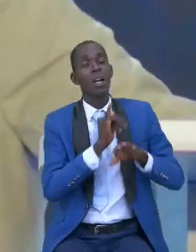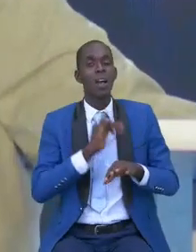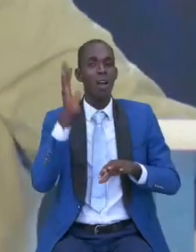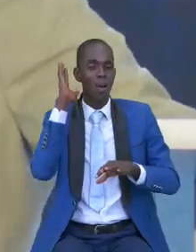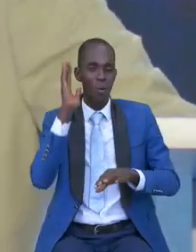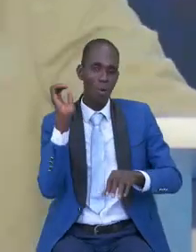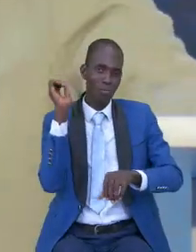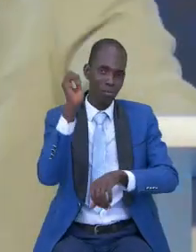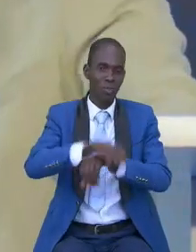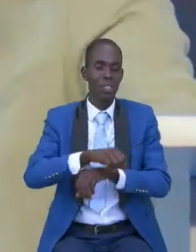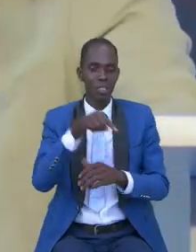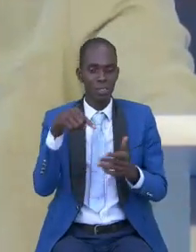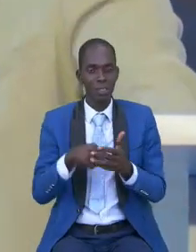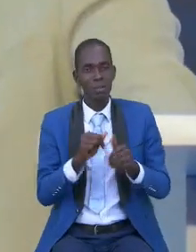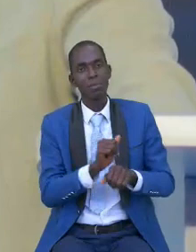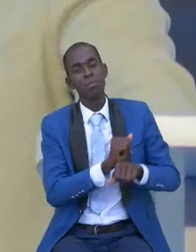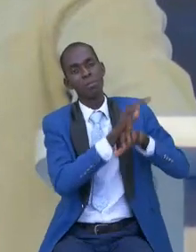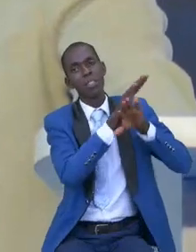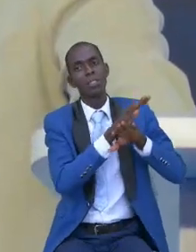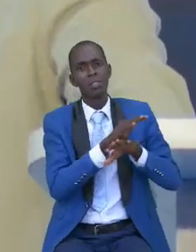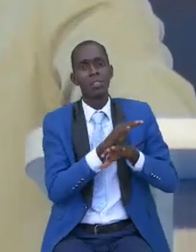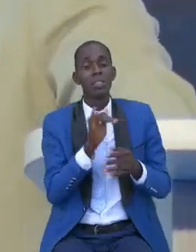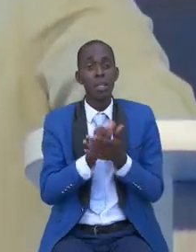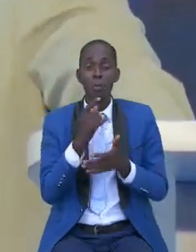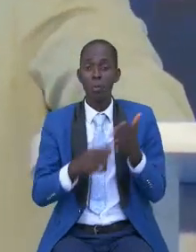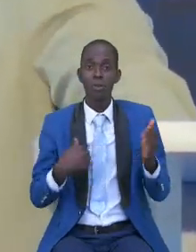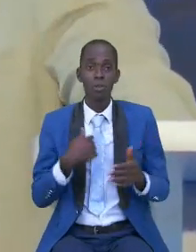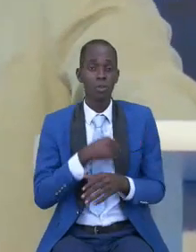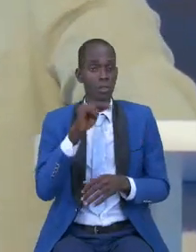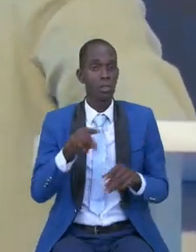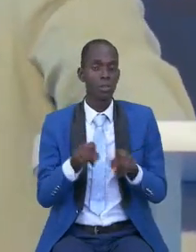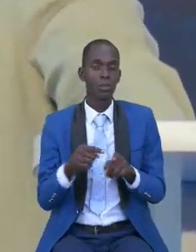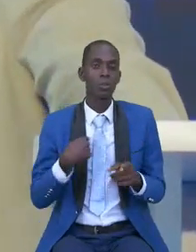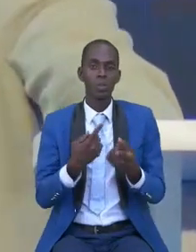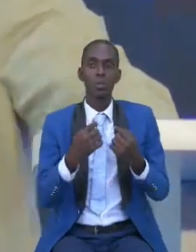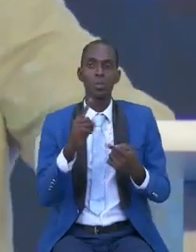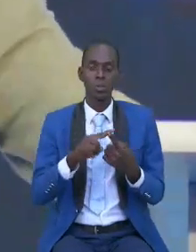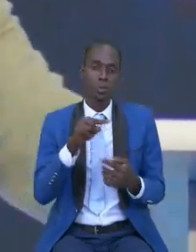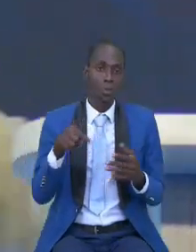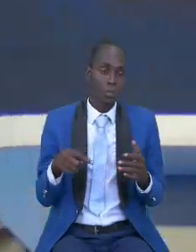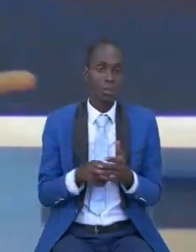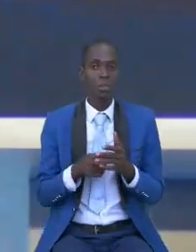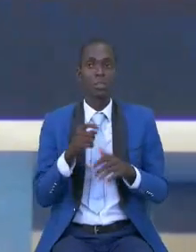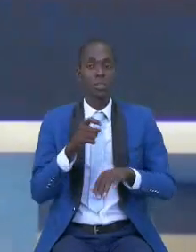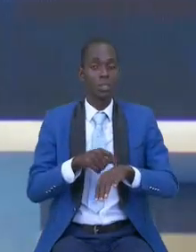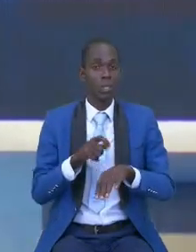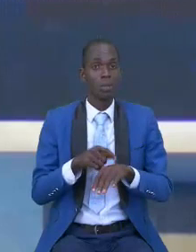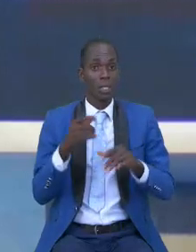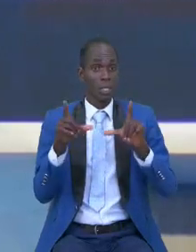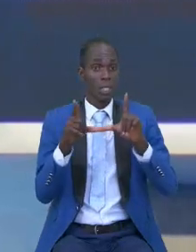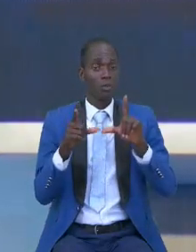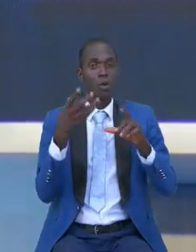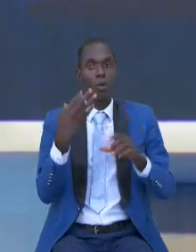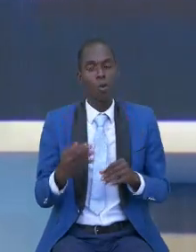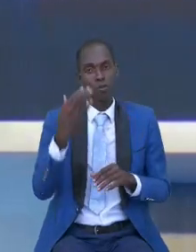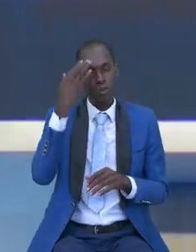subdue this mountain. Then that's what we need as we come to this level now of realizing what Christ